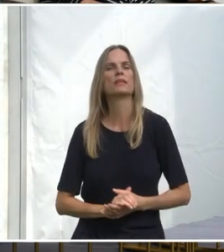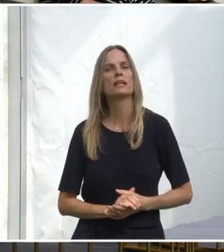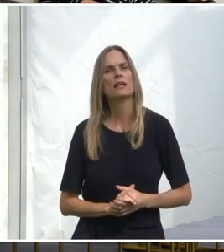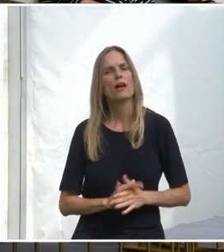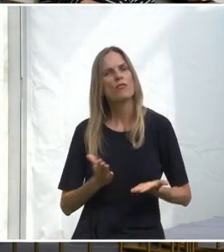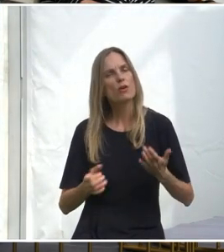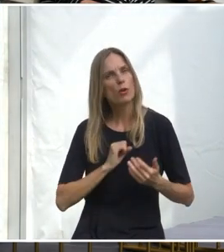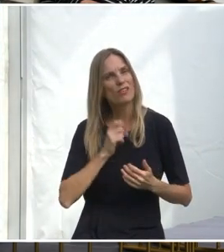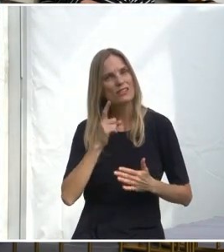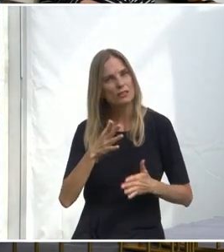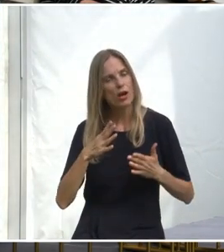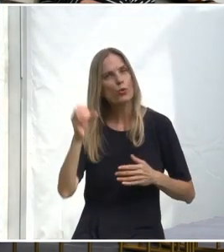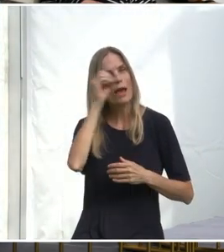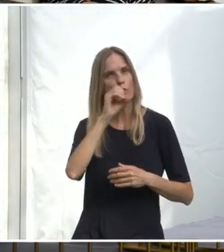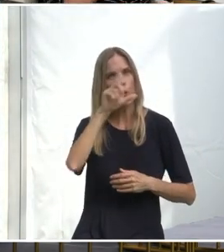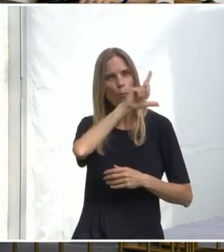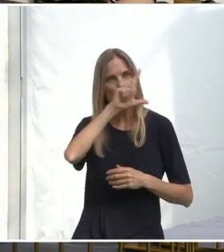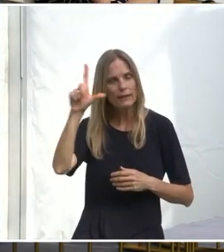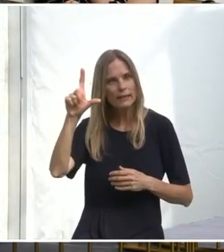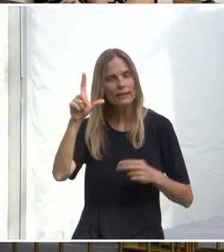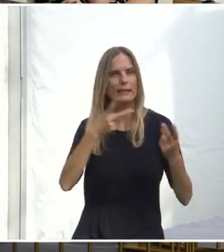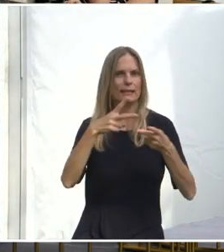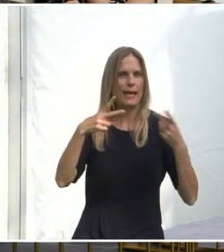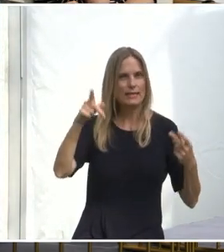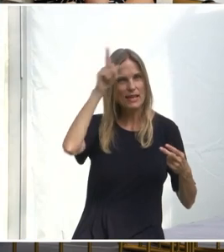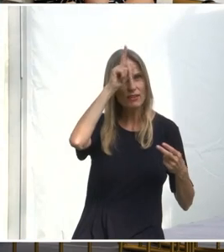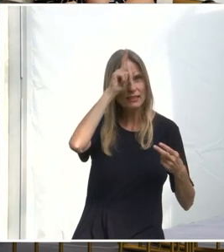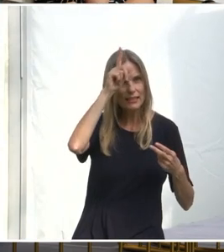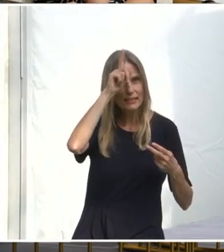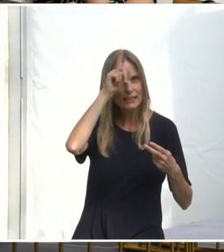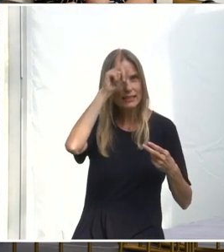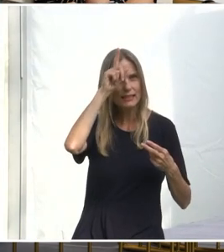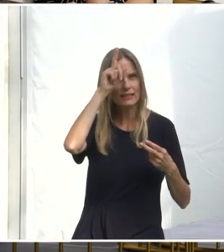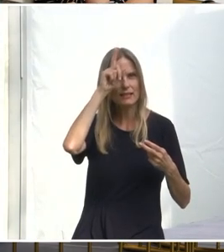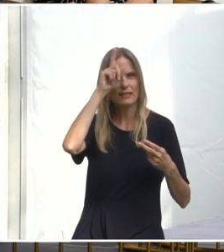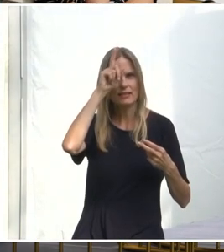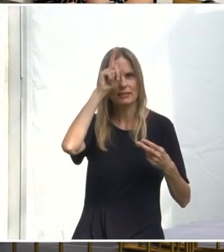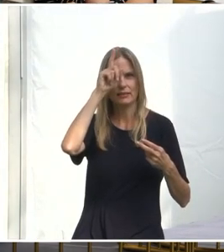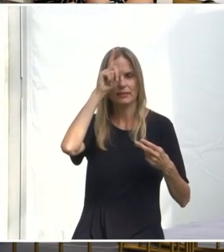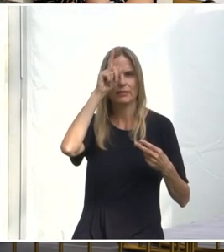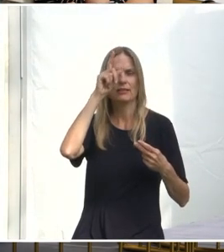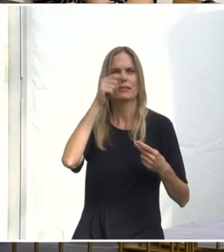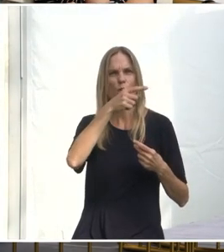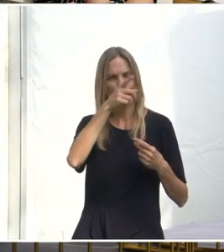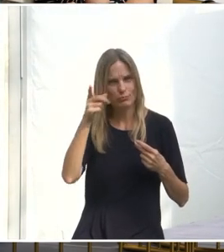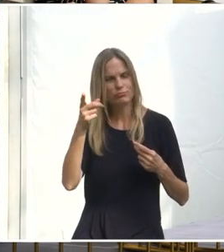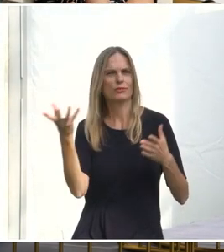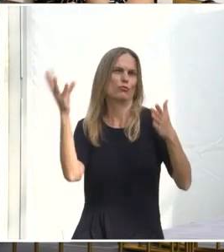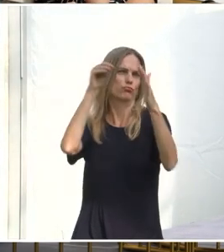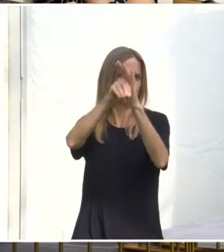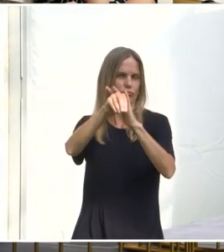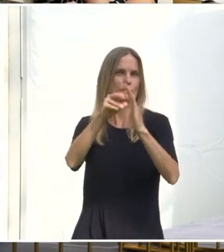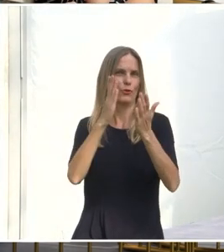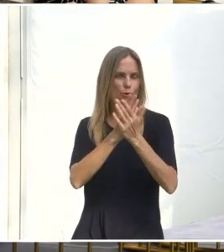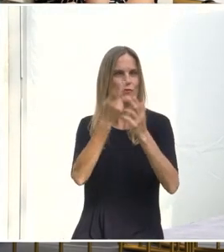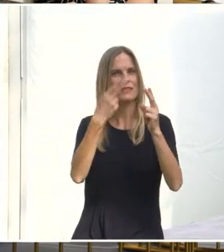Union and big countries, people are levitating towards them because they see that